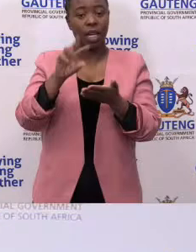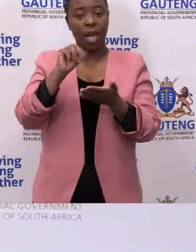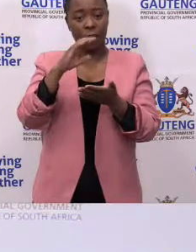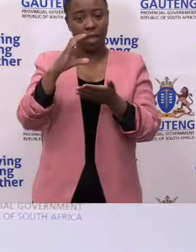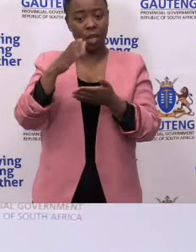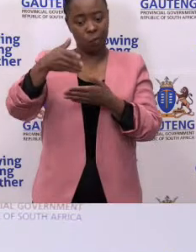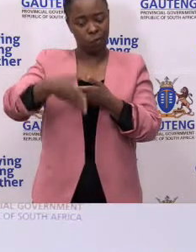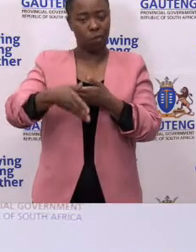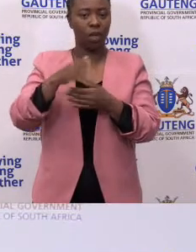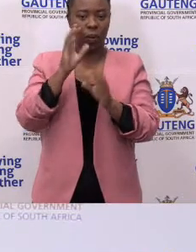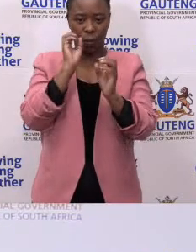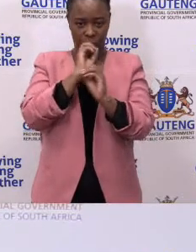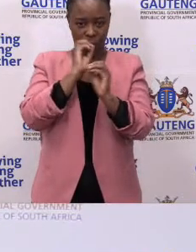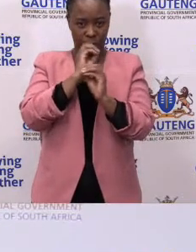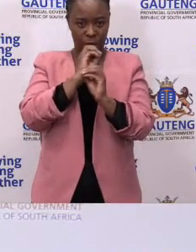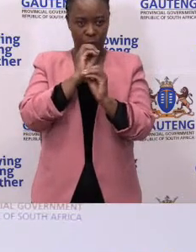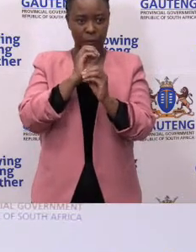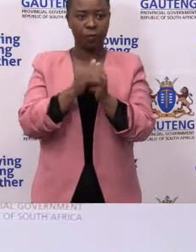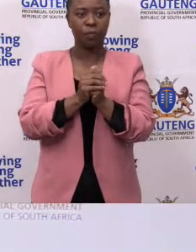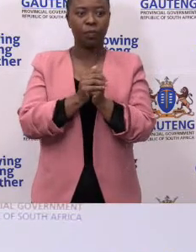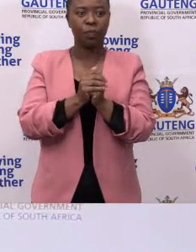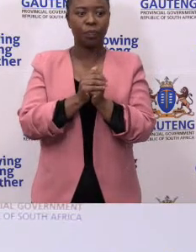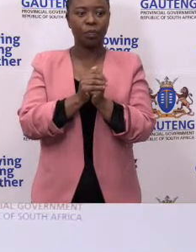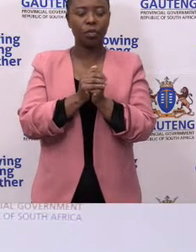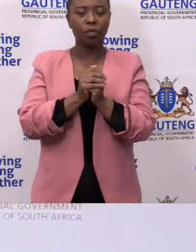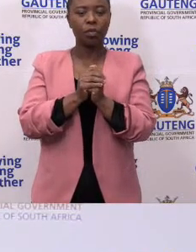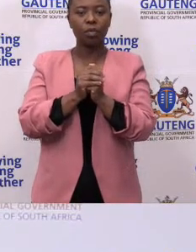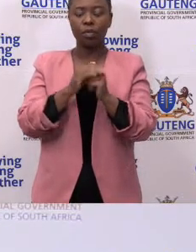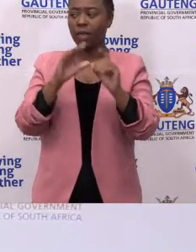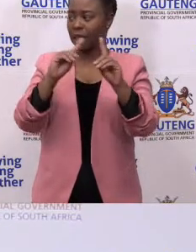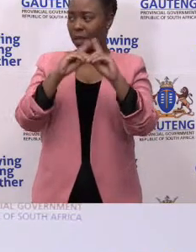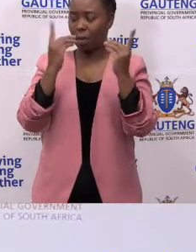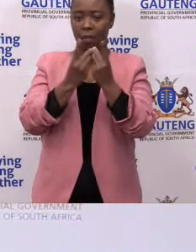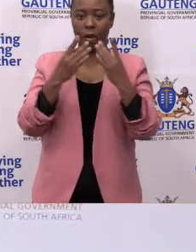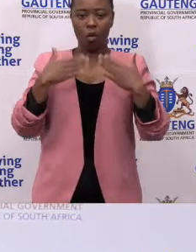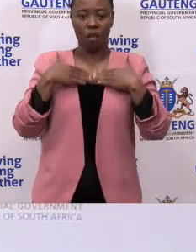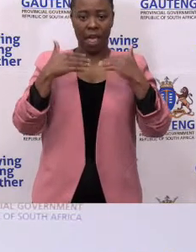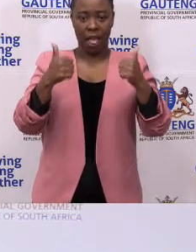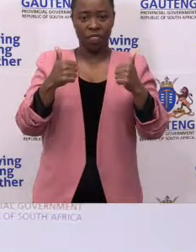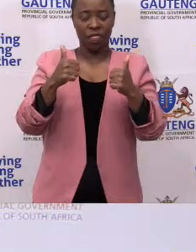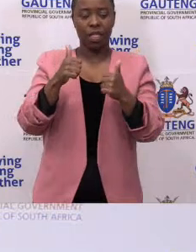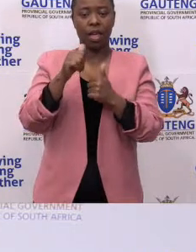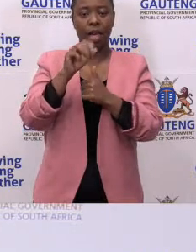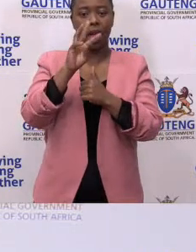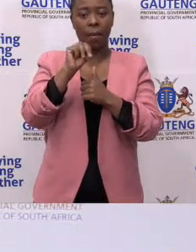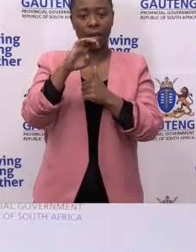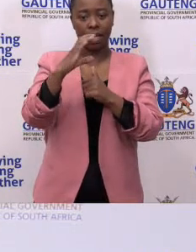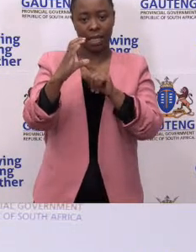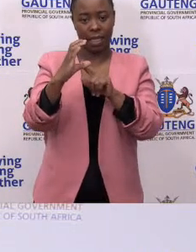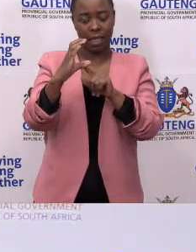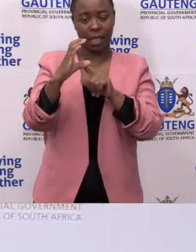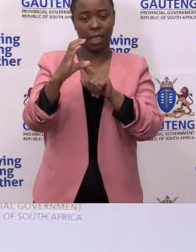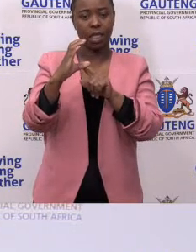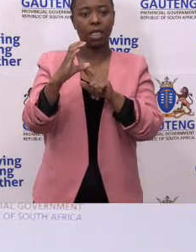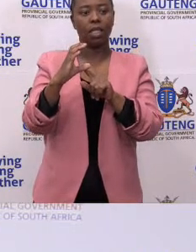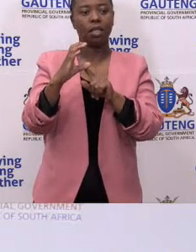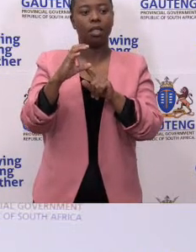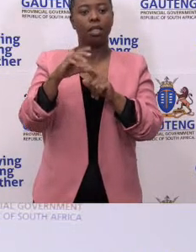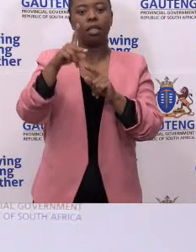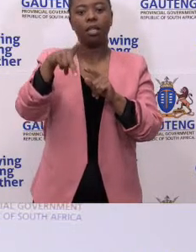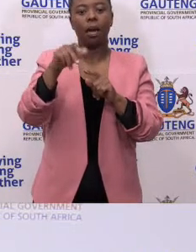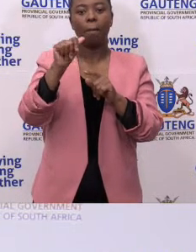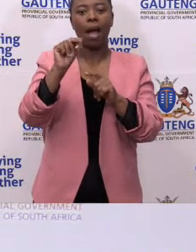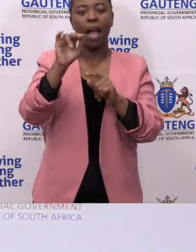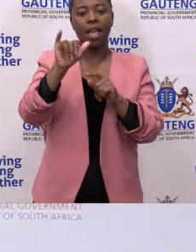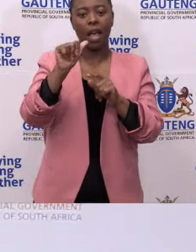mainly, particularly the one from the Department of Health, MEC of Education, Mr. Panyaza